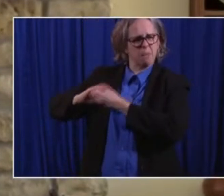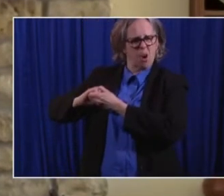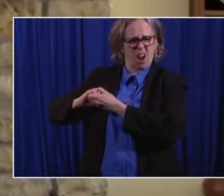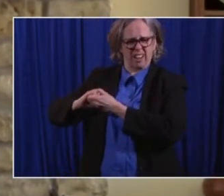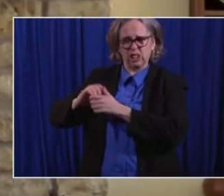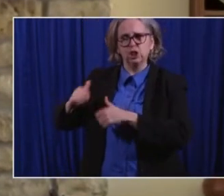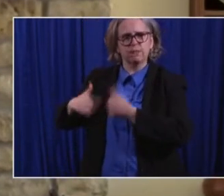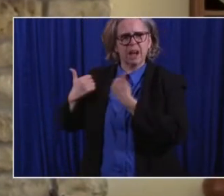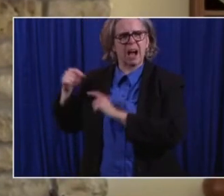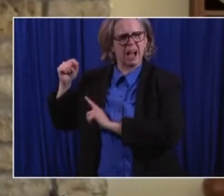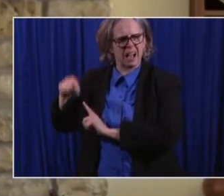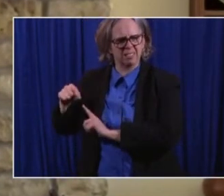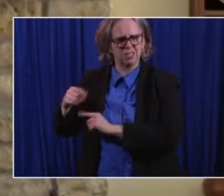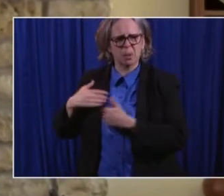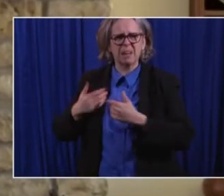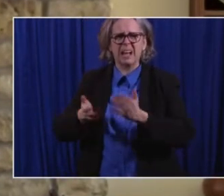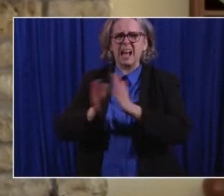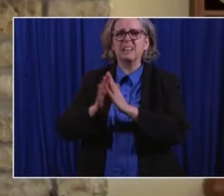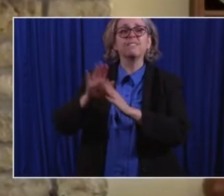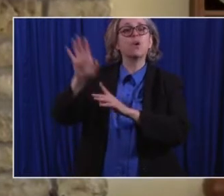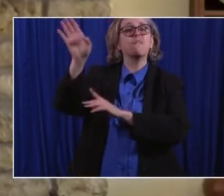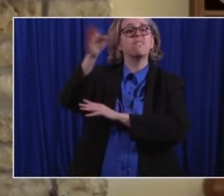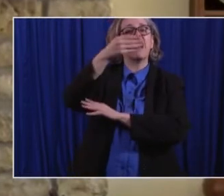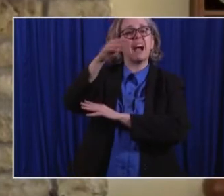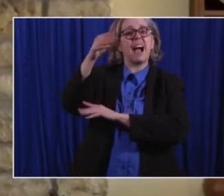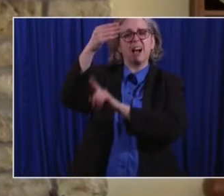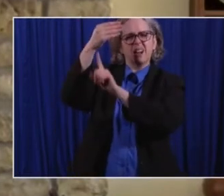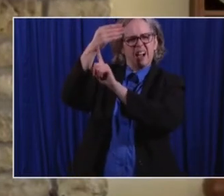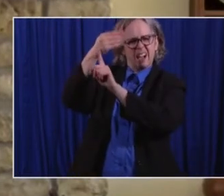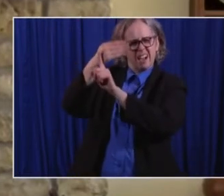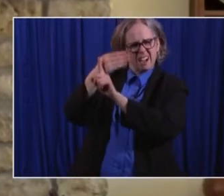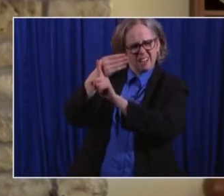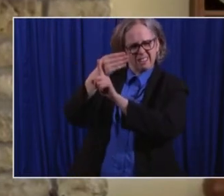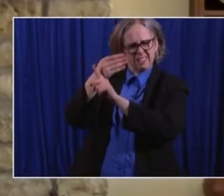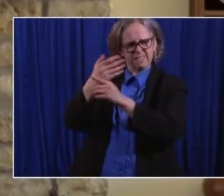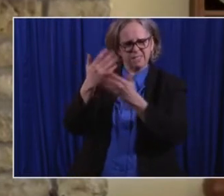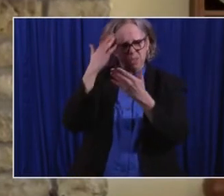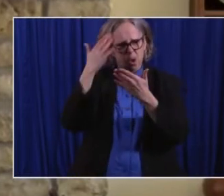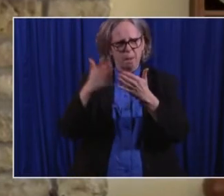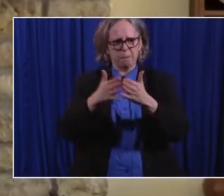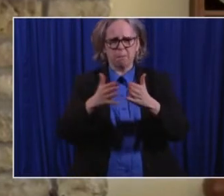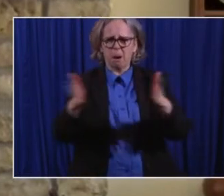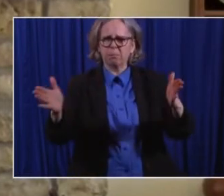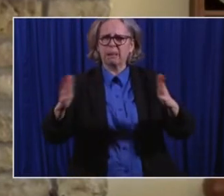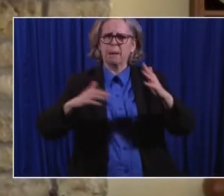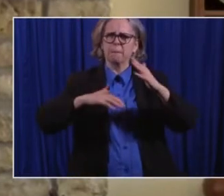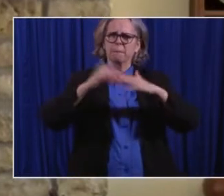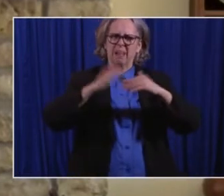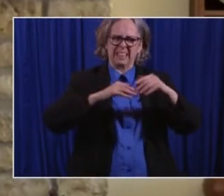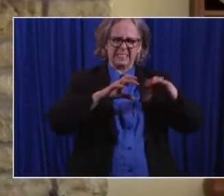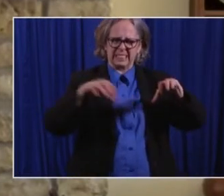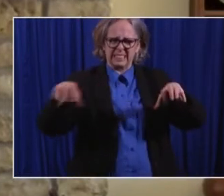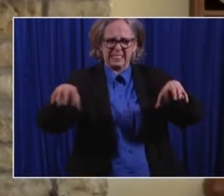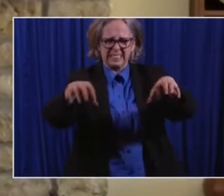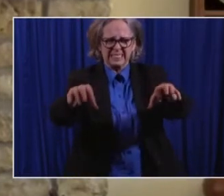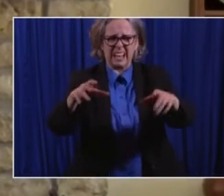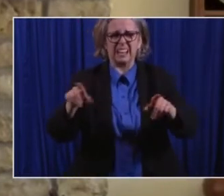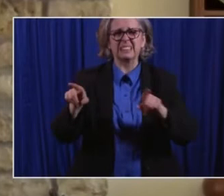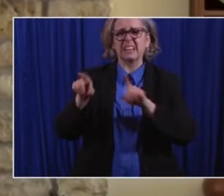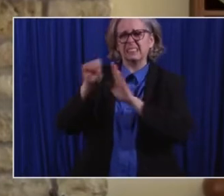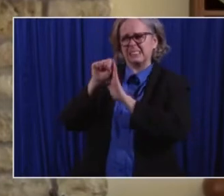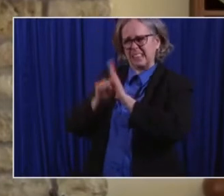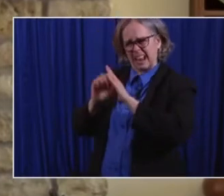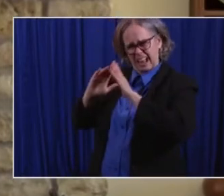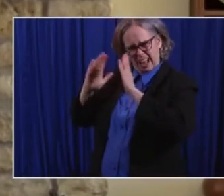lowered to half-staff on all public buildings and grounds in Highland County, as well as the Ohio State House, the Vern Rife Center, and the